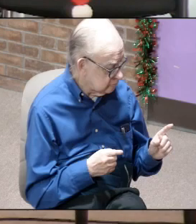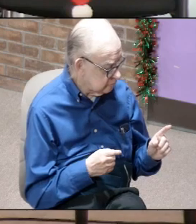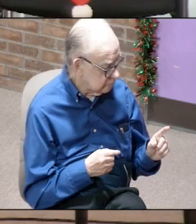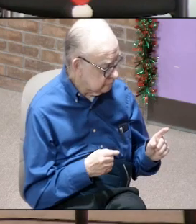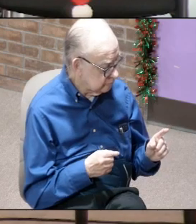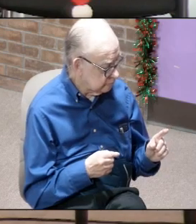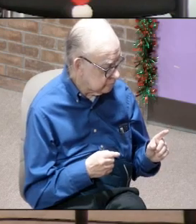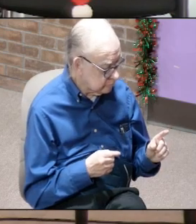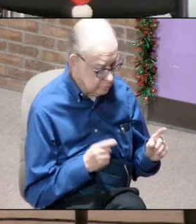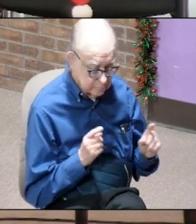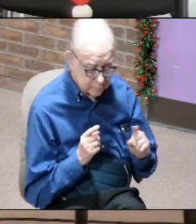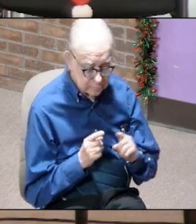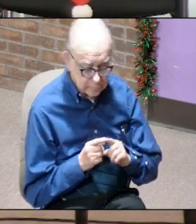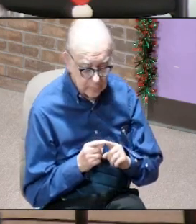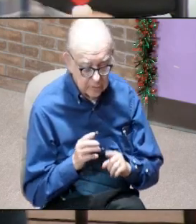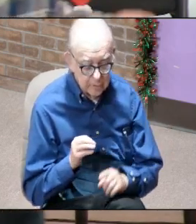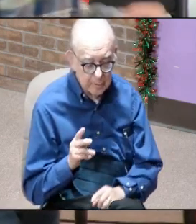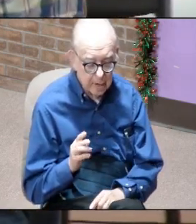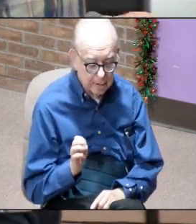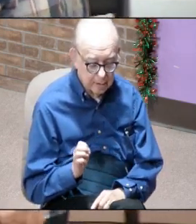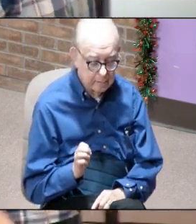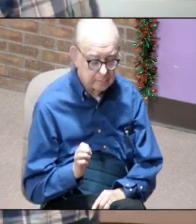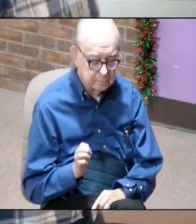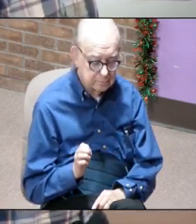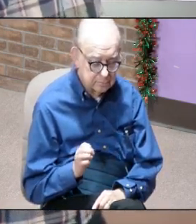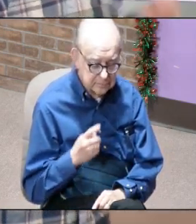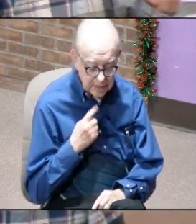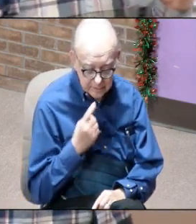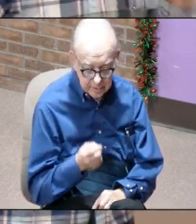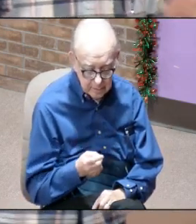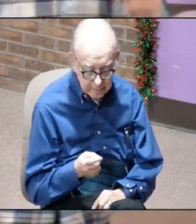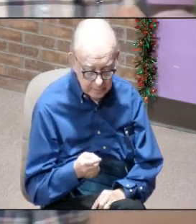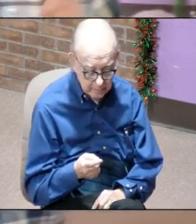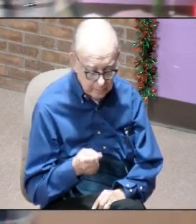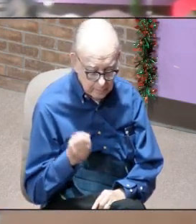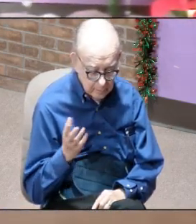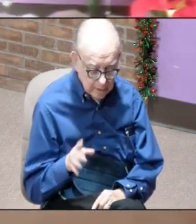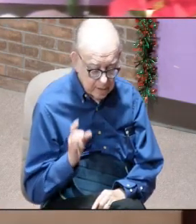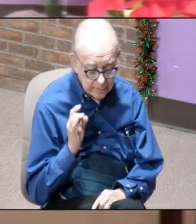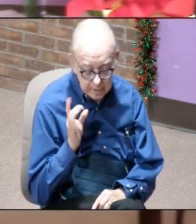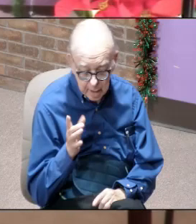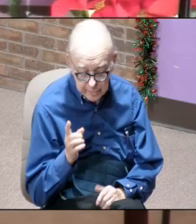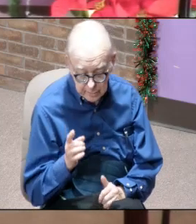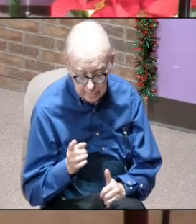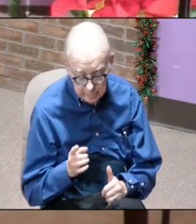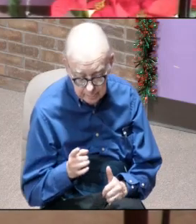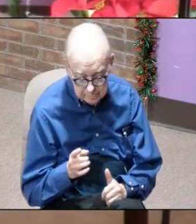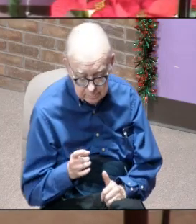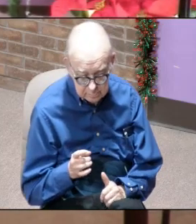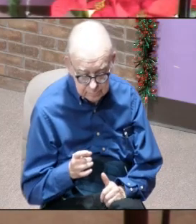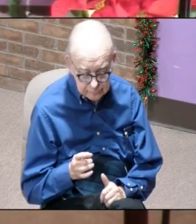to Meathead. And he says, Meathead, I've never liked you.